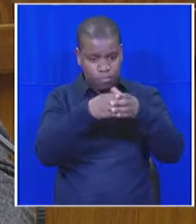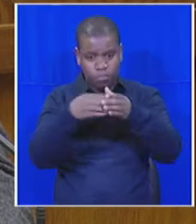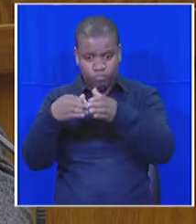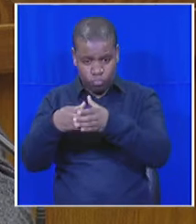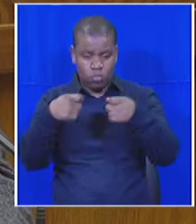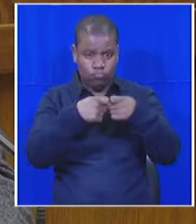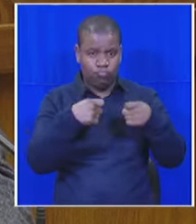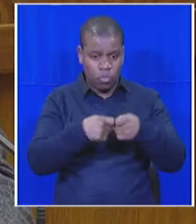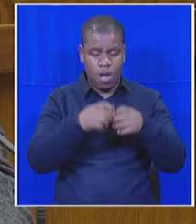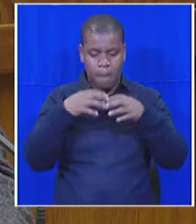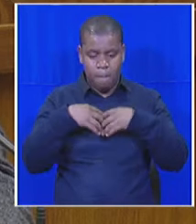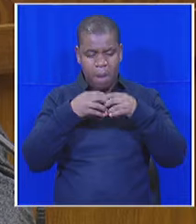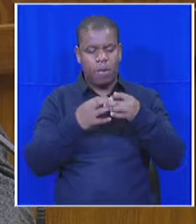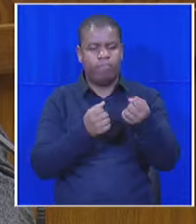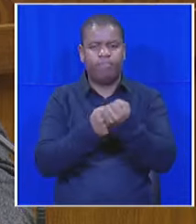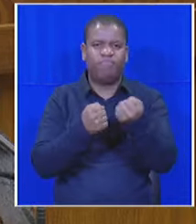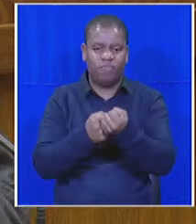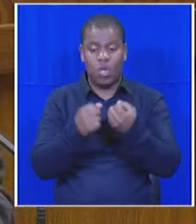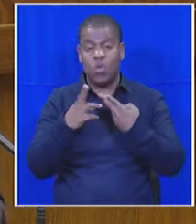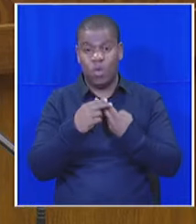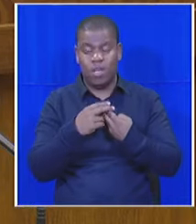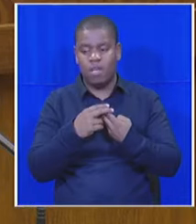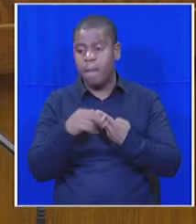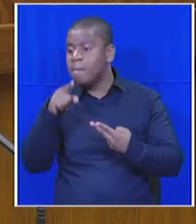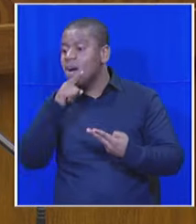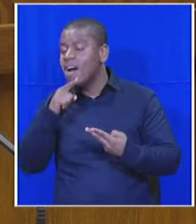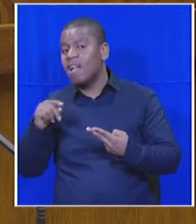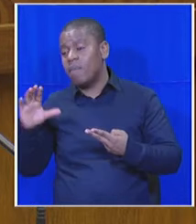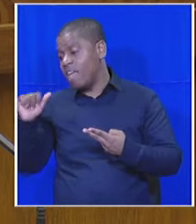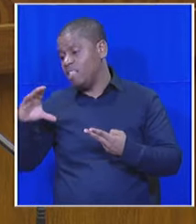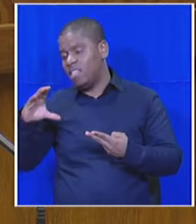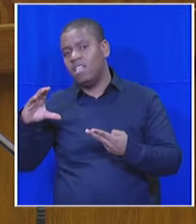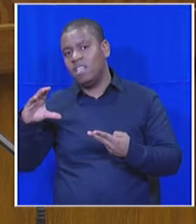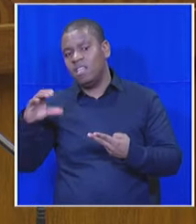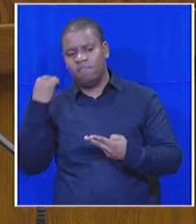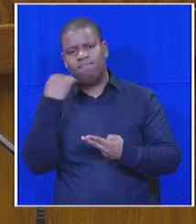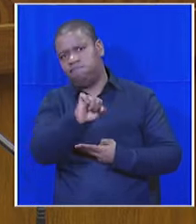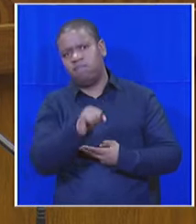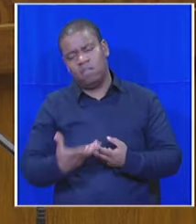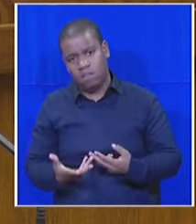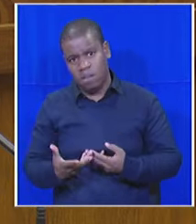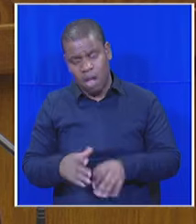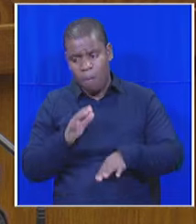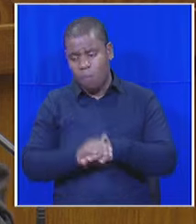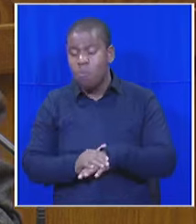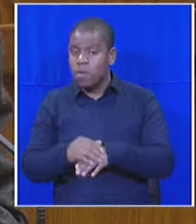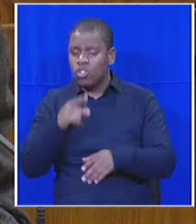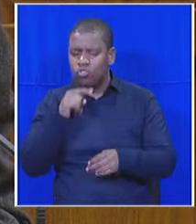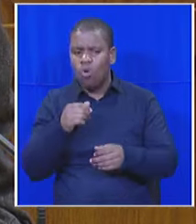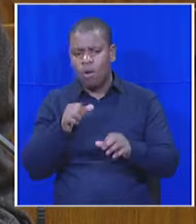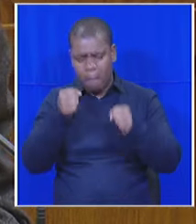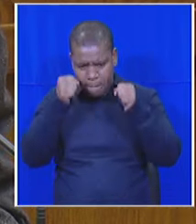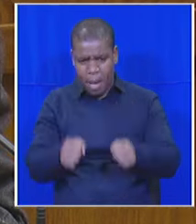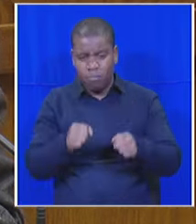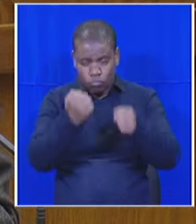ANC voted no. In so doing, the ANC voted against a more effective fights